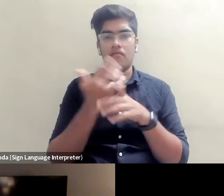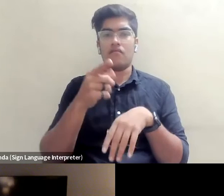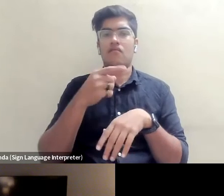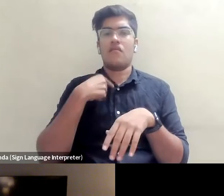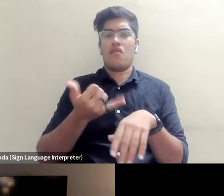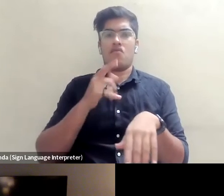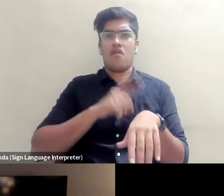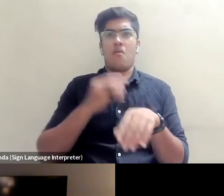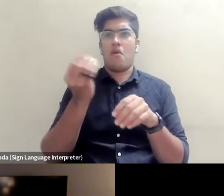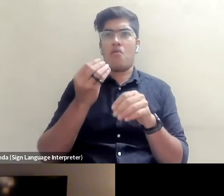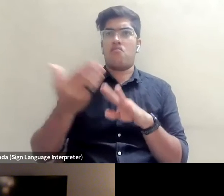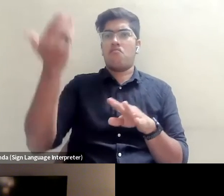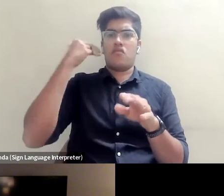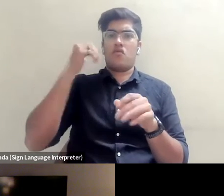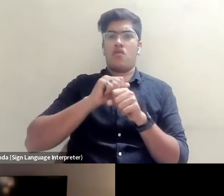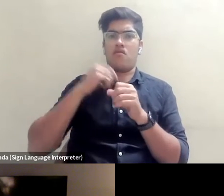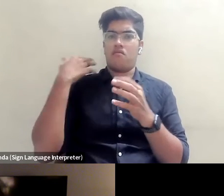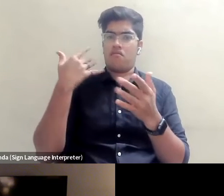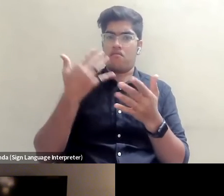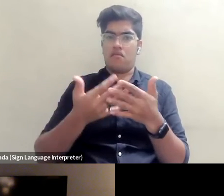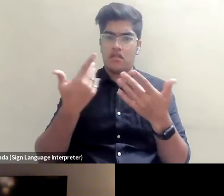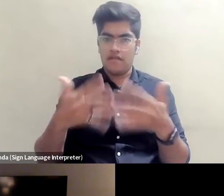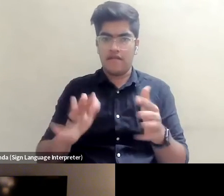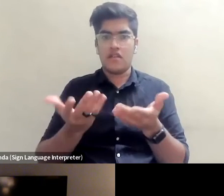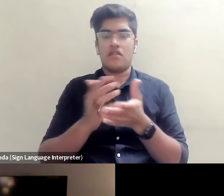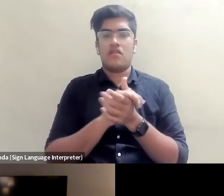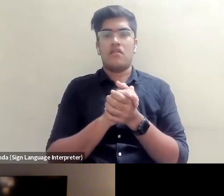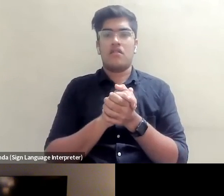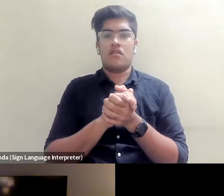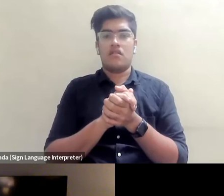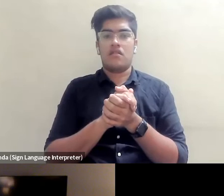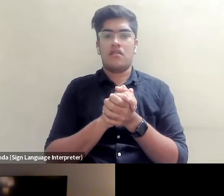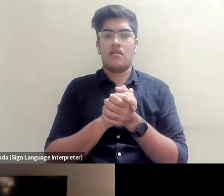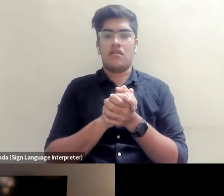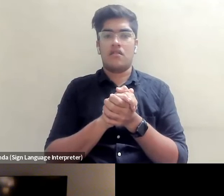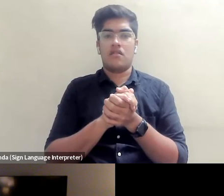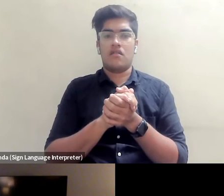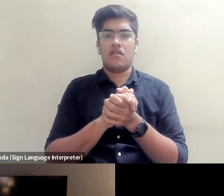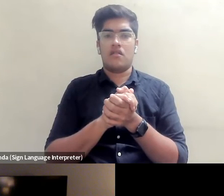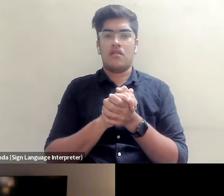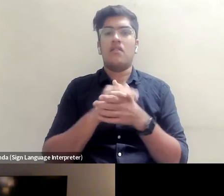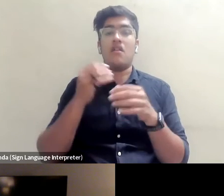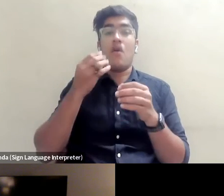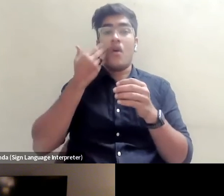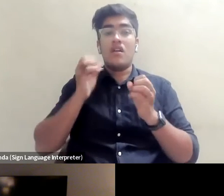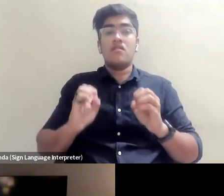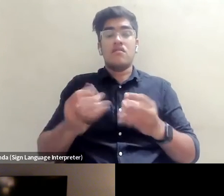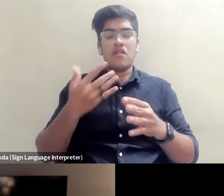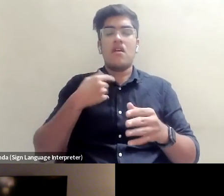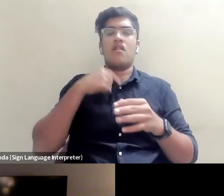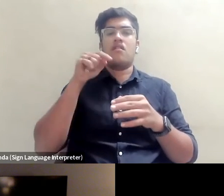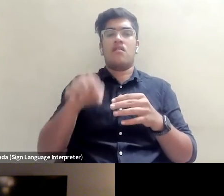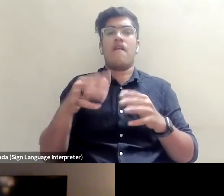now, both in a pro bono lawyer capacity as well as a researcher capacity. So initially I was able to at least find that